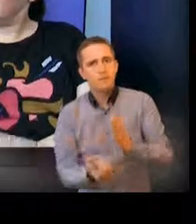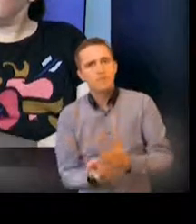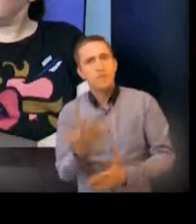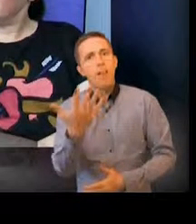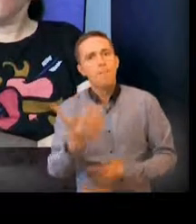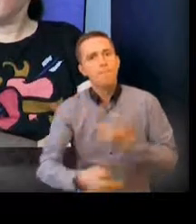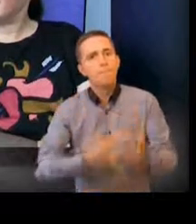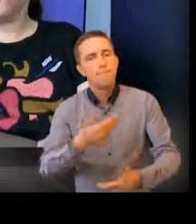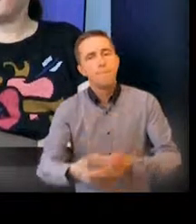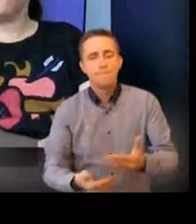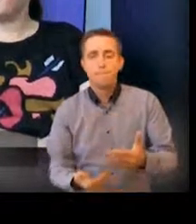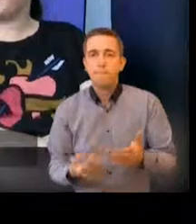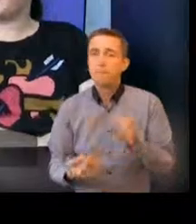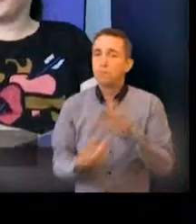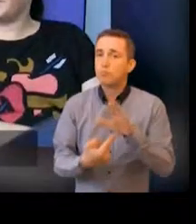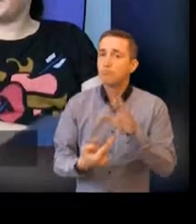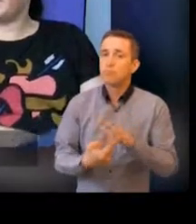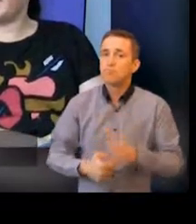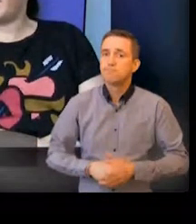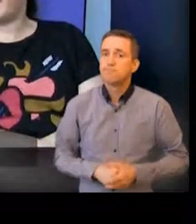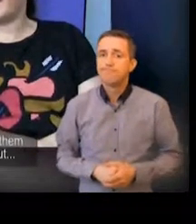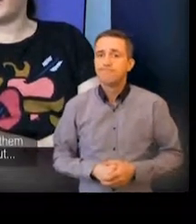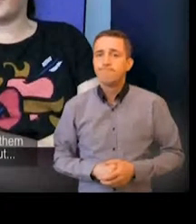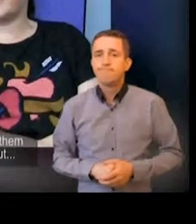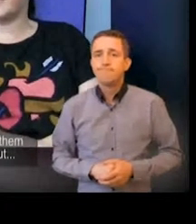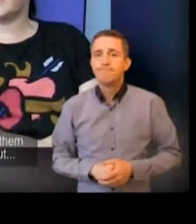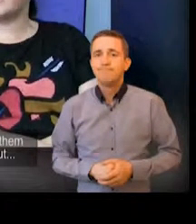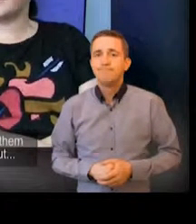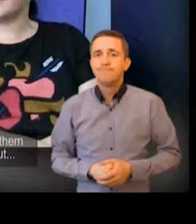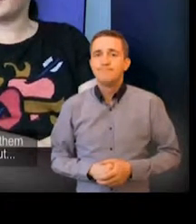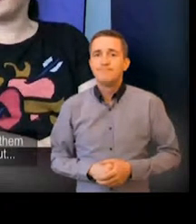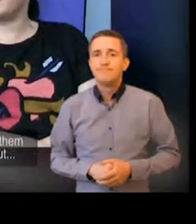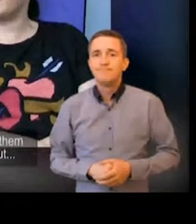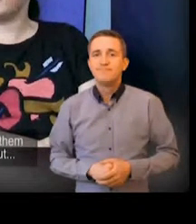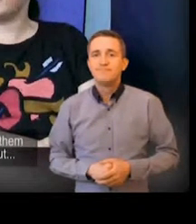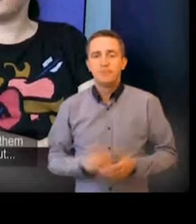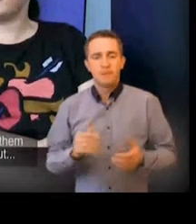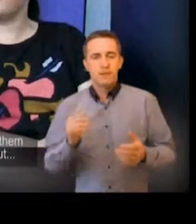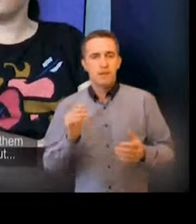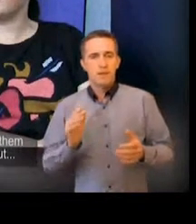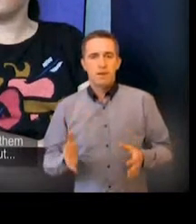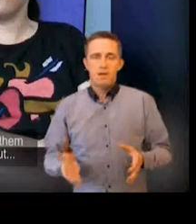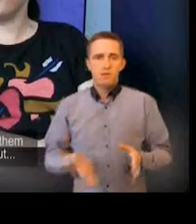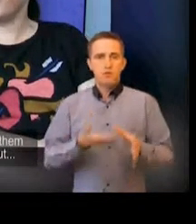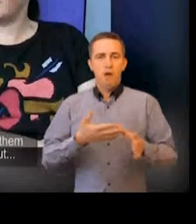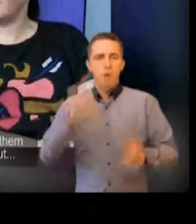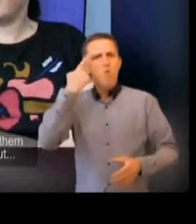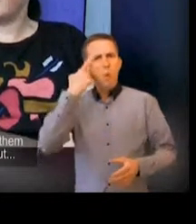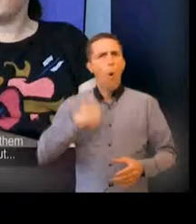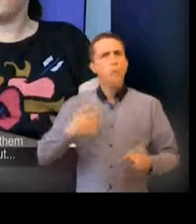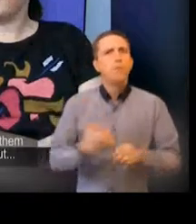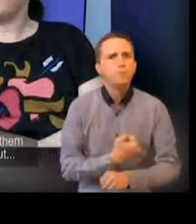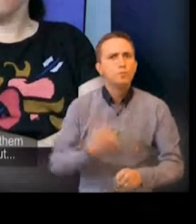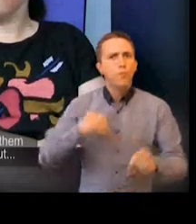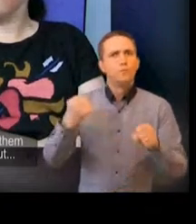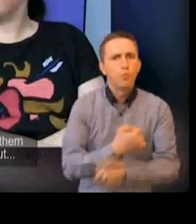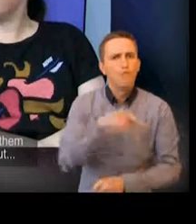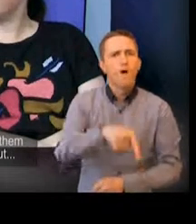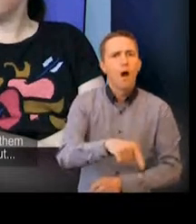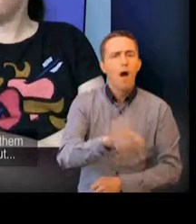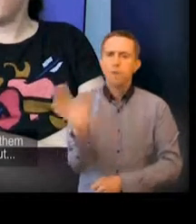same thing. Andy was keen to please Rosie, and we as a staff, I think, had to learn to hold back